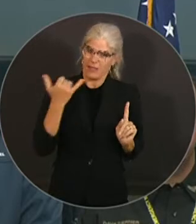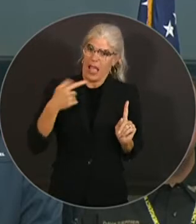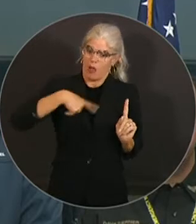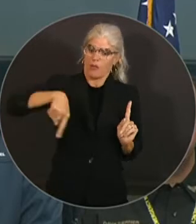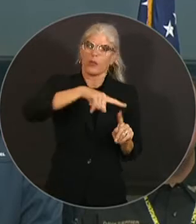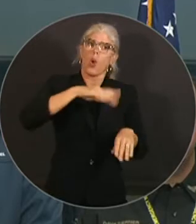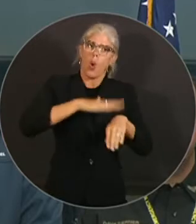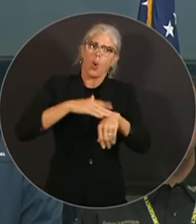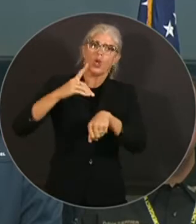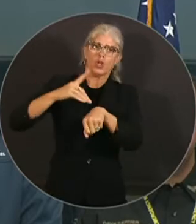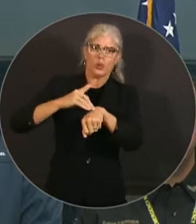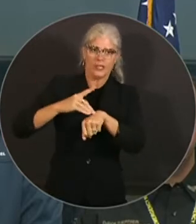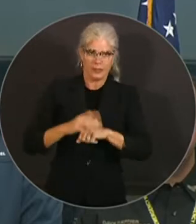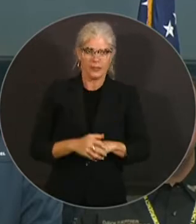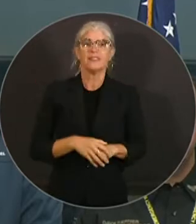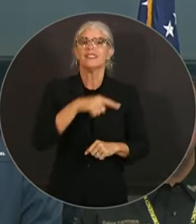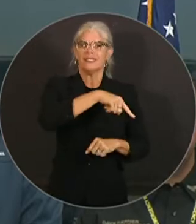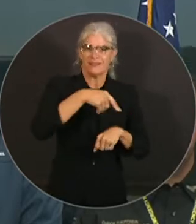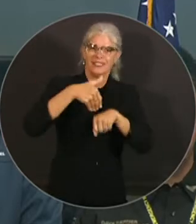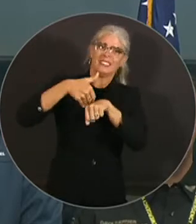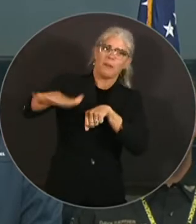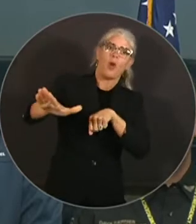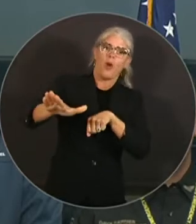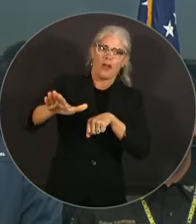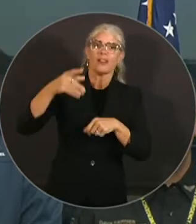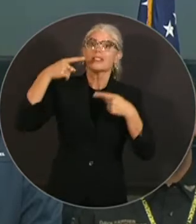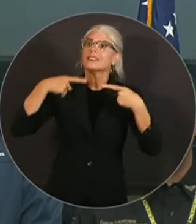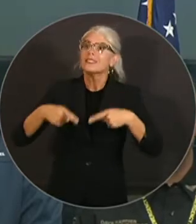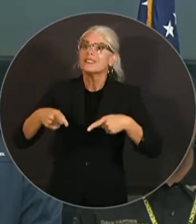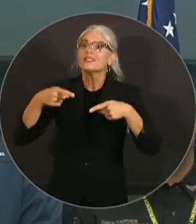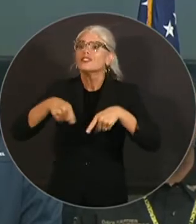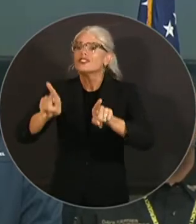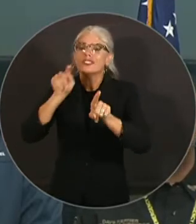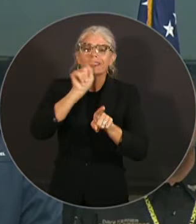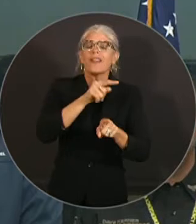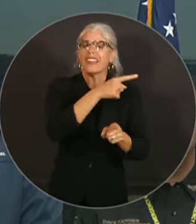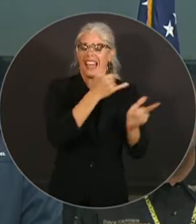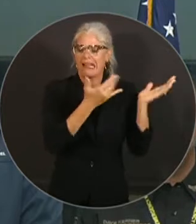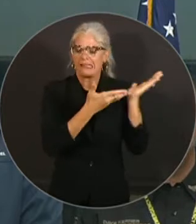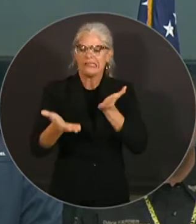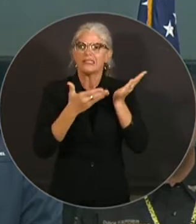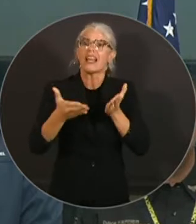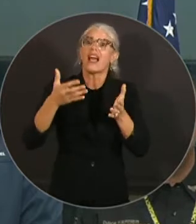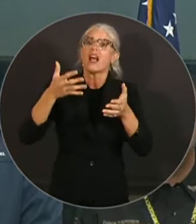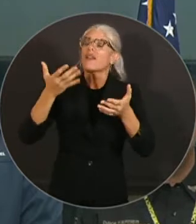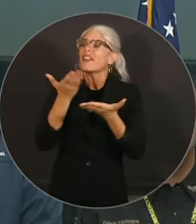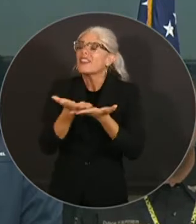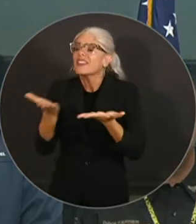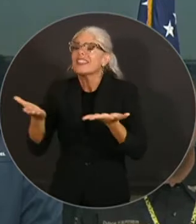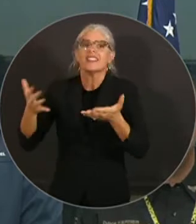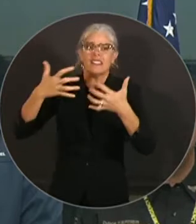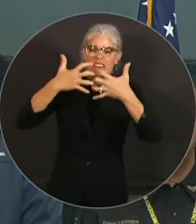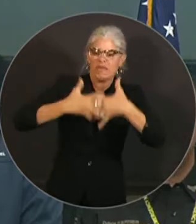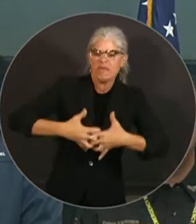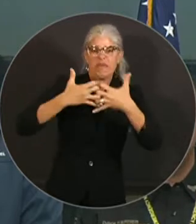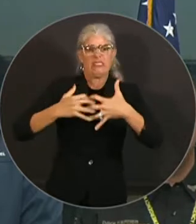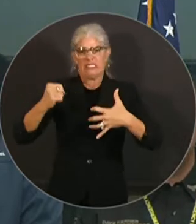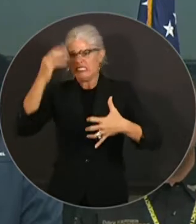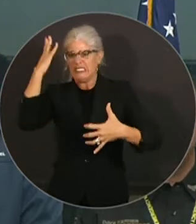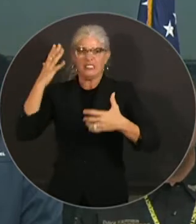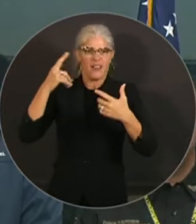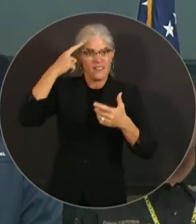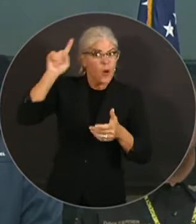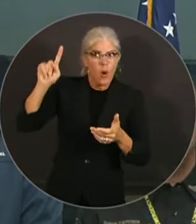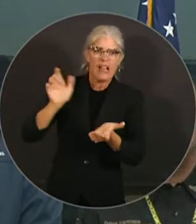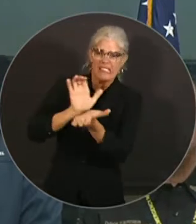deploying major heavy equipment to assist with debris removal, and of course, National Guard will be a big part of